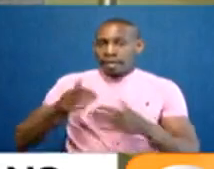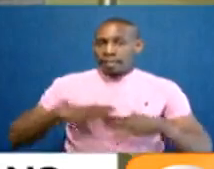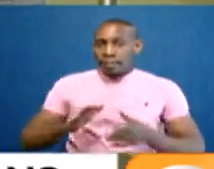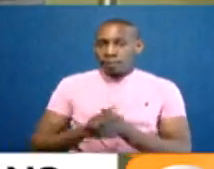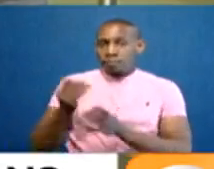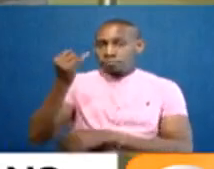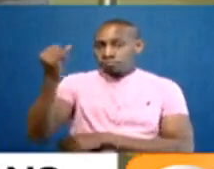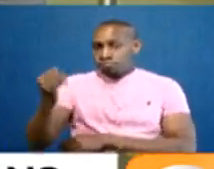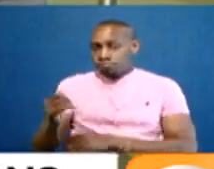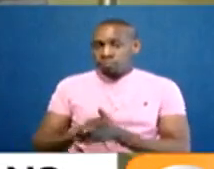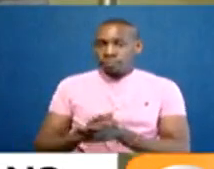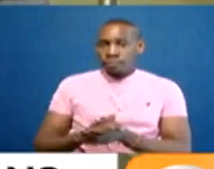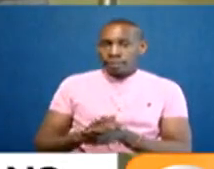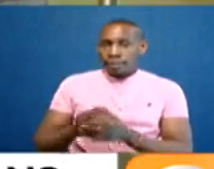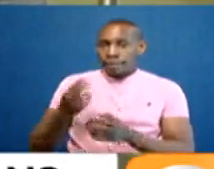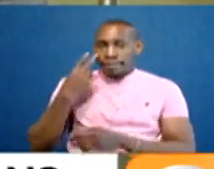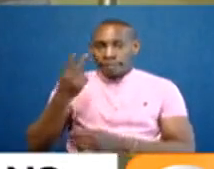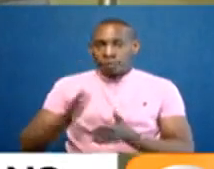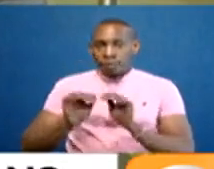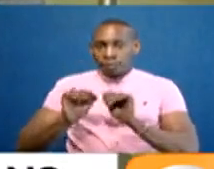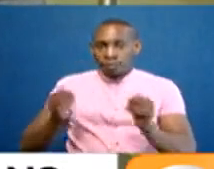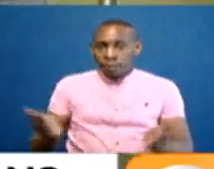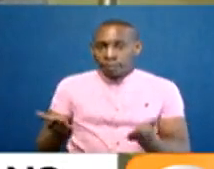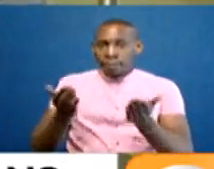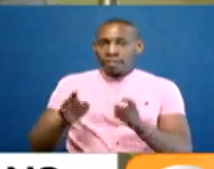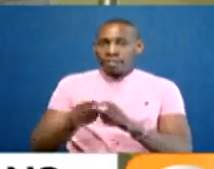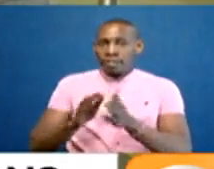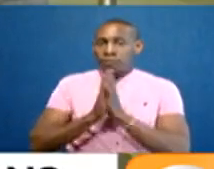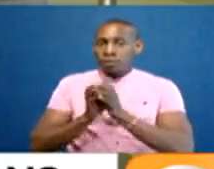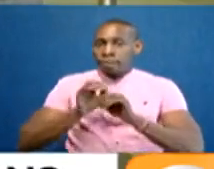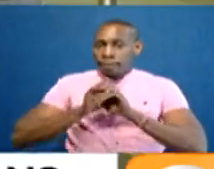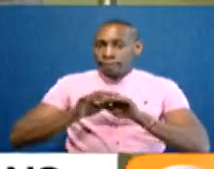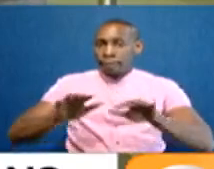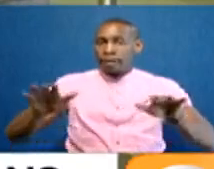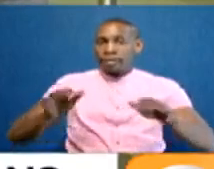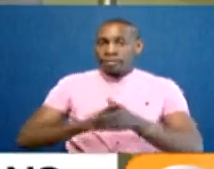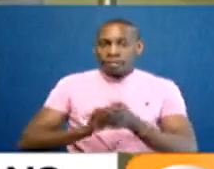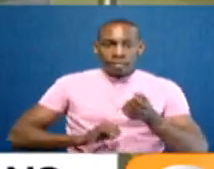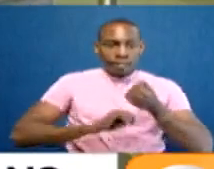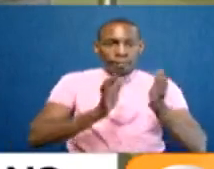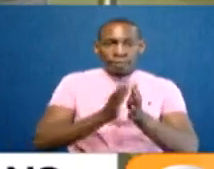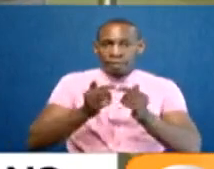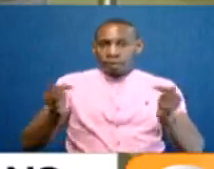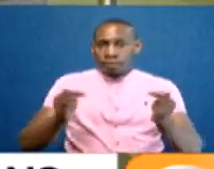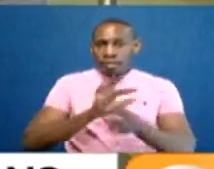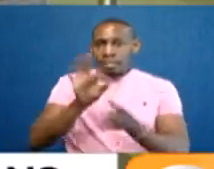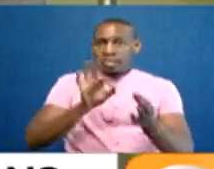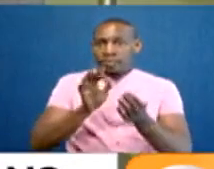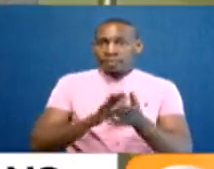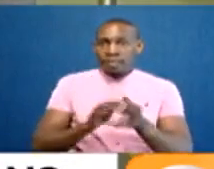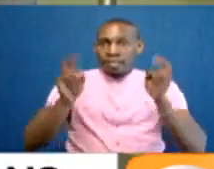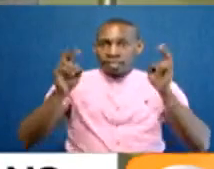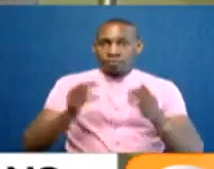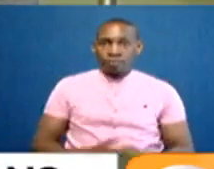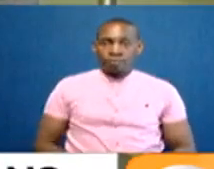then creating the visuals that will stimulate and trend and actually get the conversation going in favor or against mm-hmm. the particular